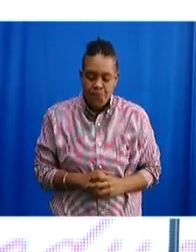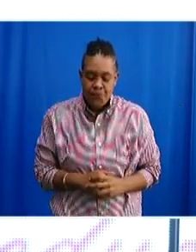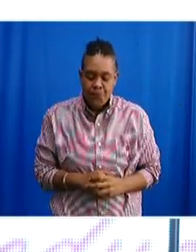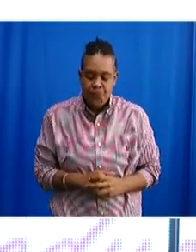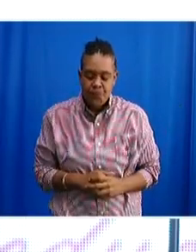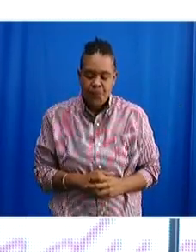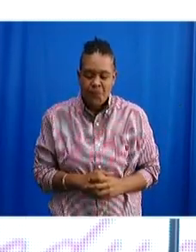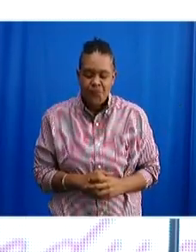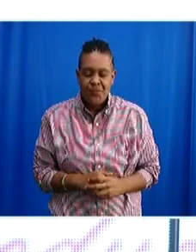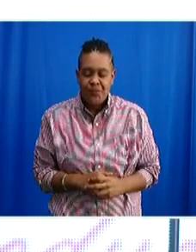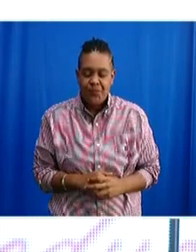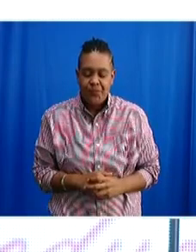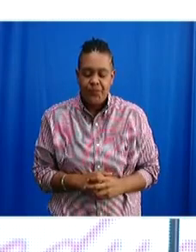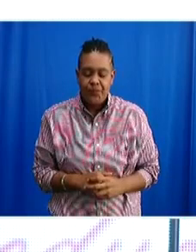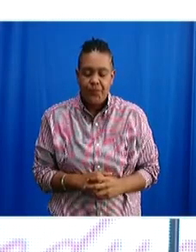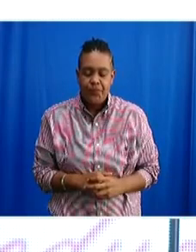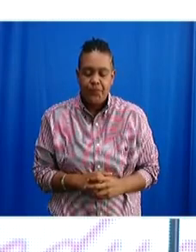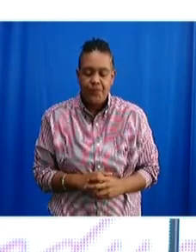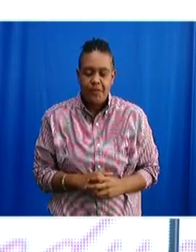There's the